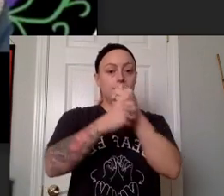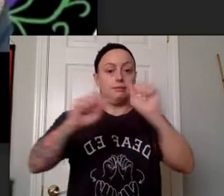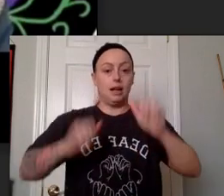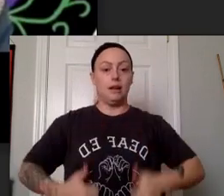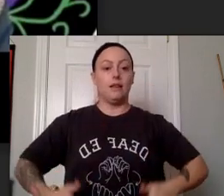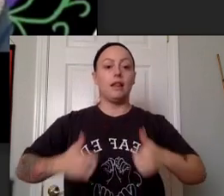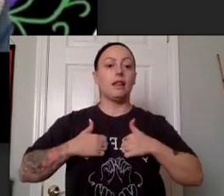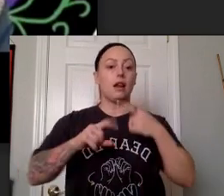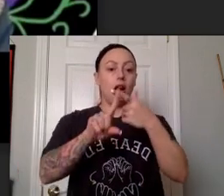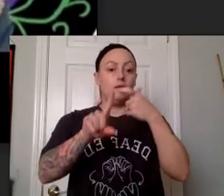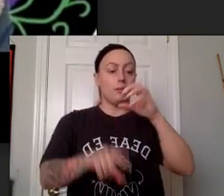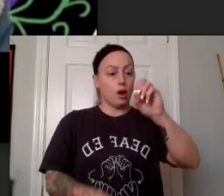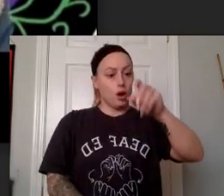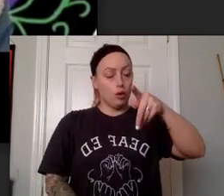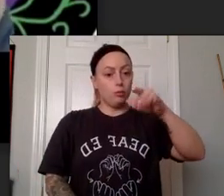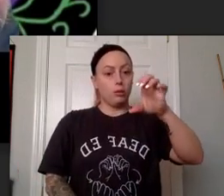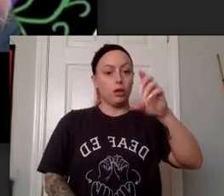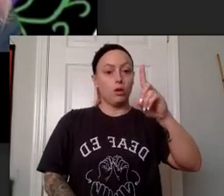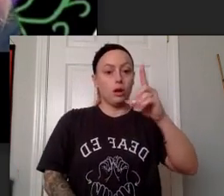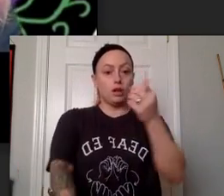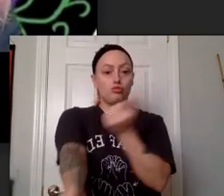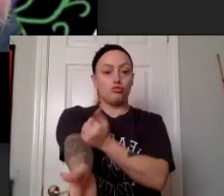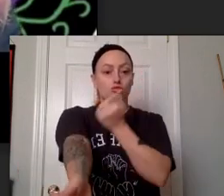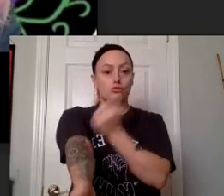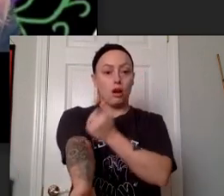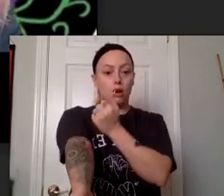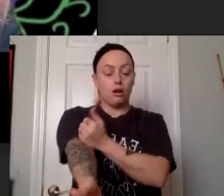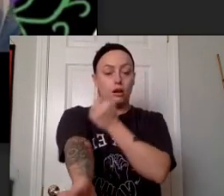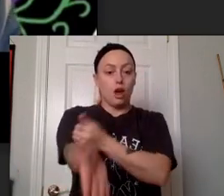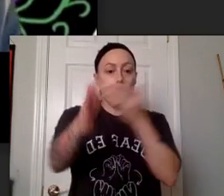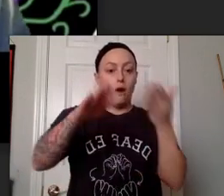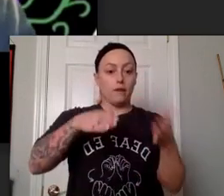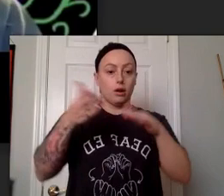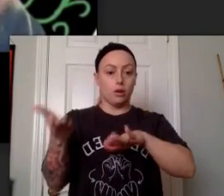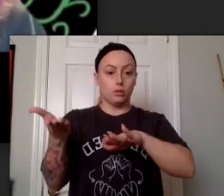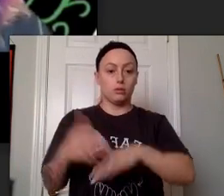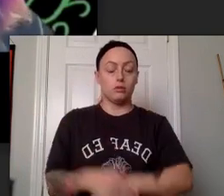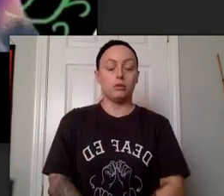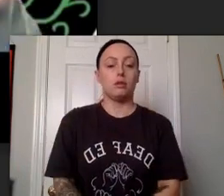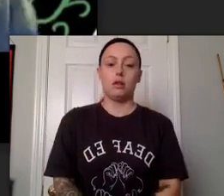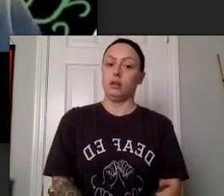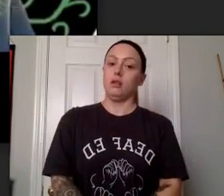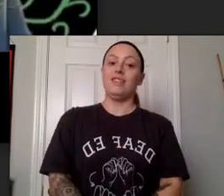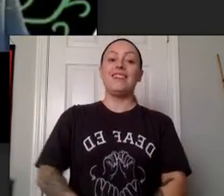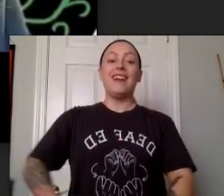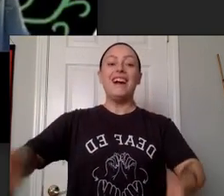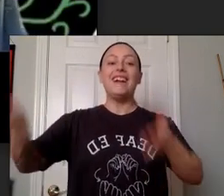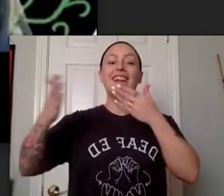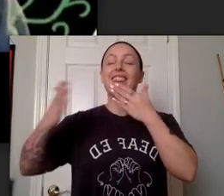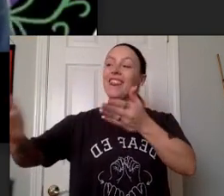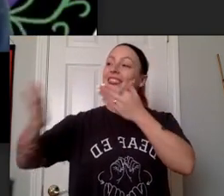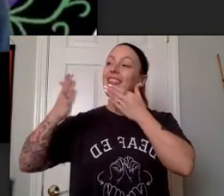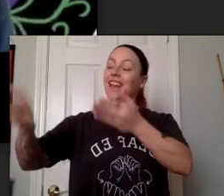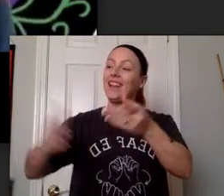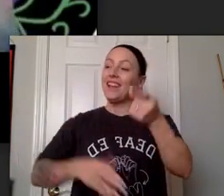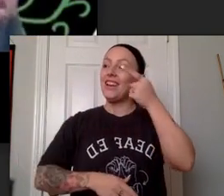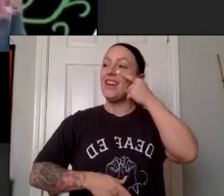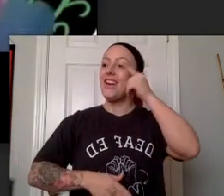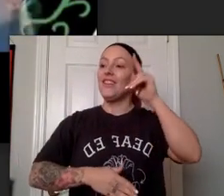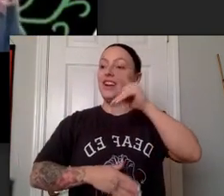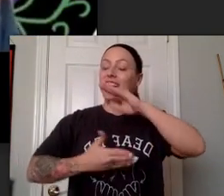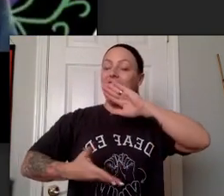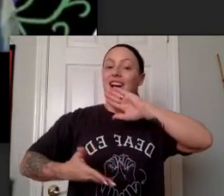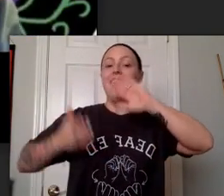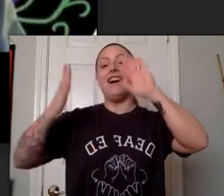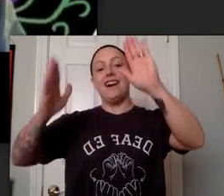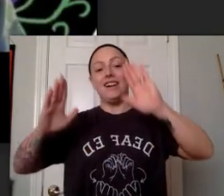drug overdose. Thank you so much, Corrine, for that beautiful introduction. And thank